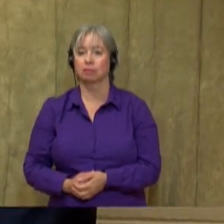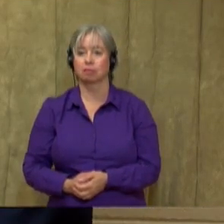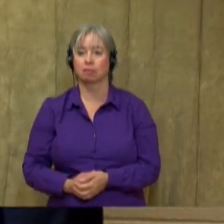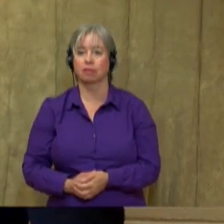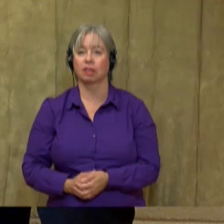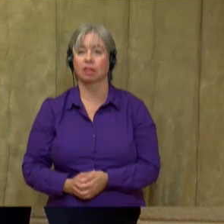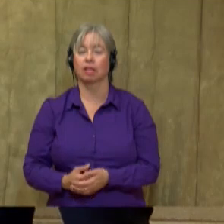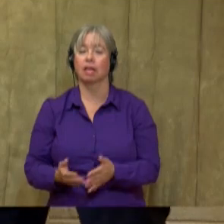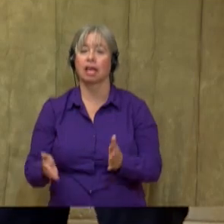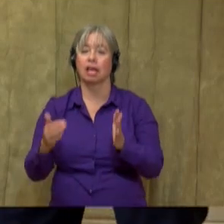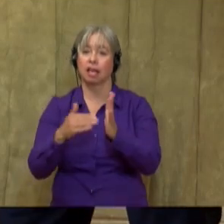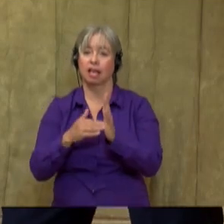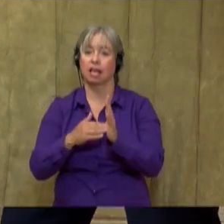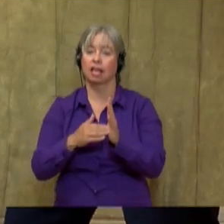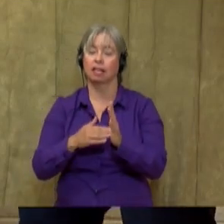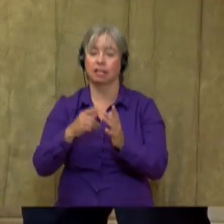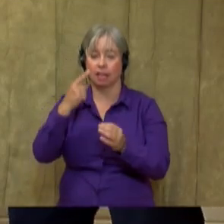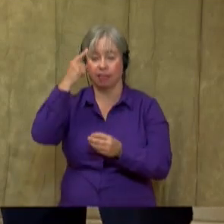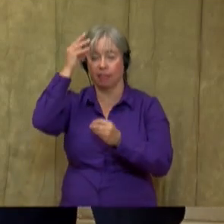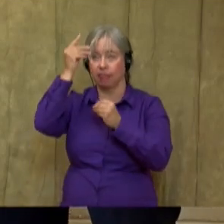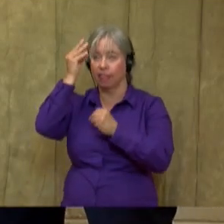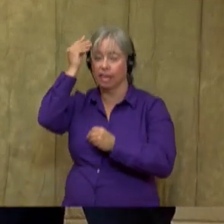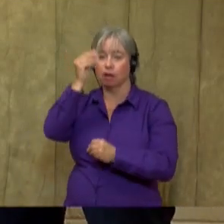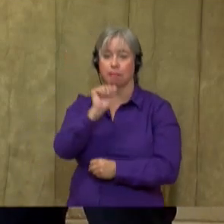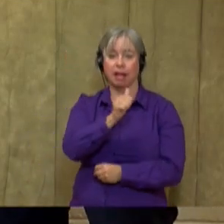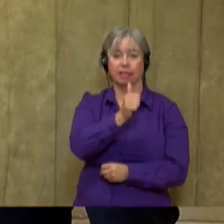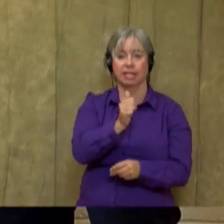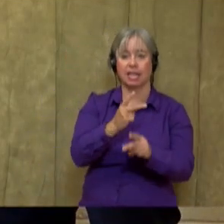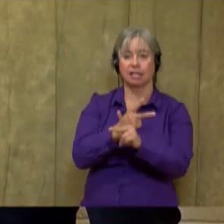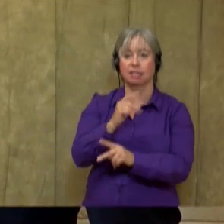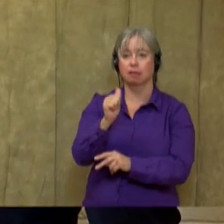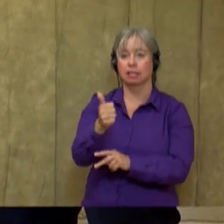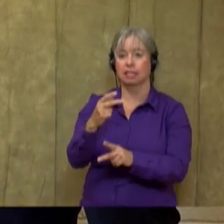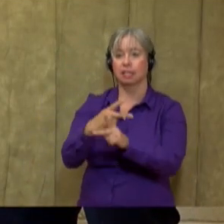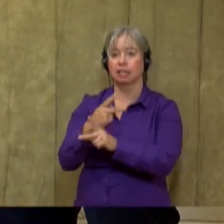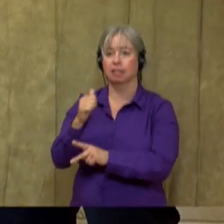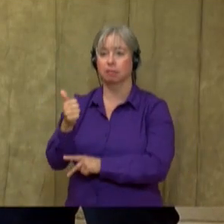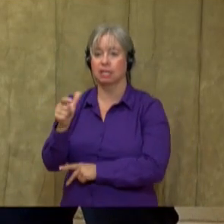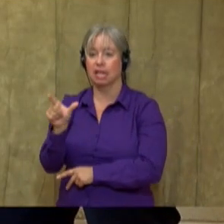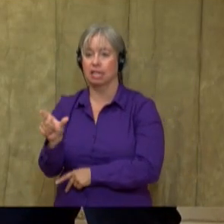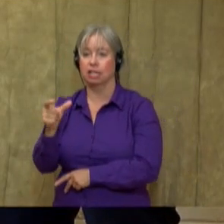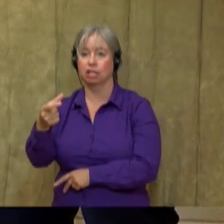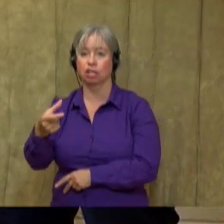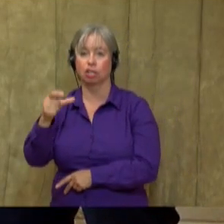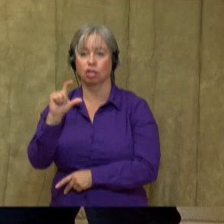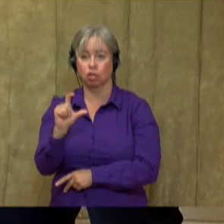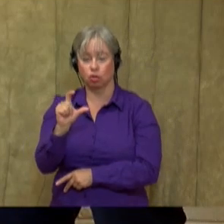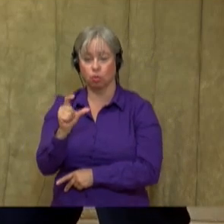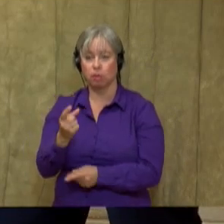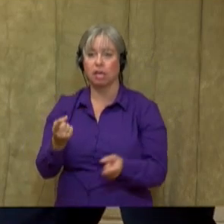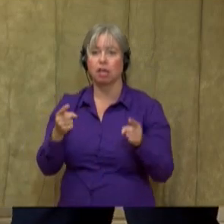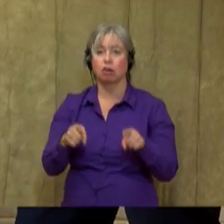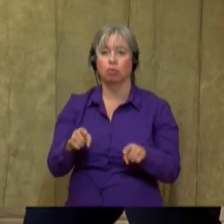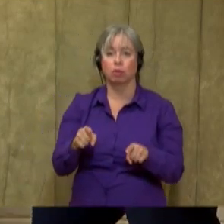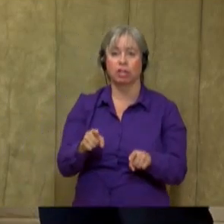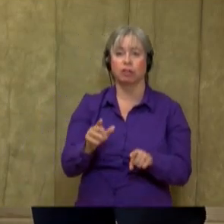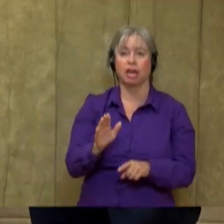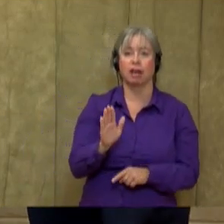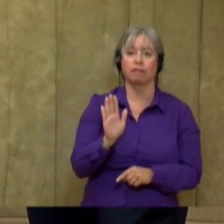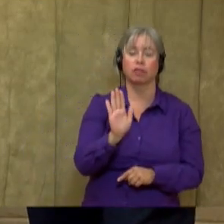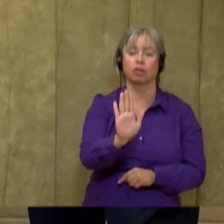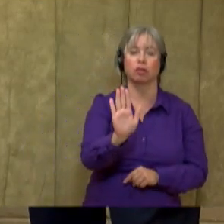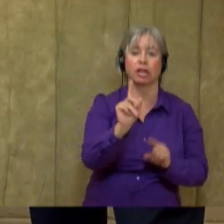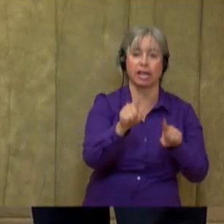And so again, we're considering the 10 by 10 by 10 cube situation. And once you have your answer, you can email your answers